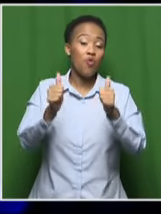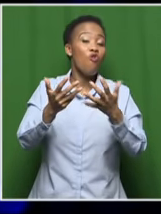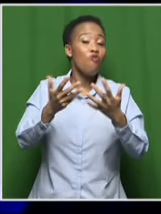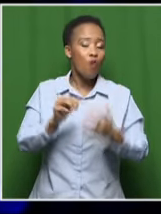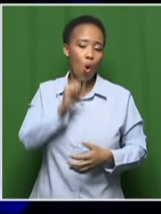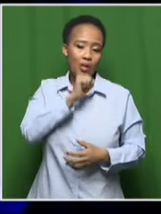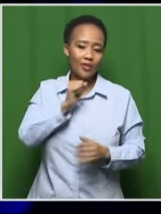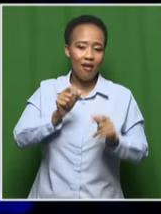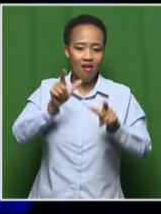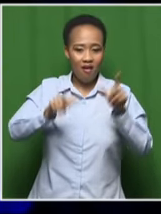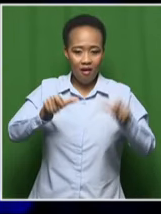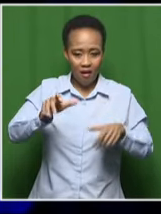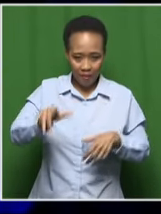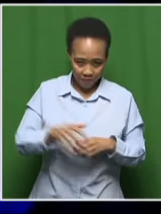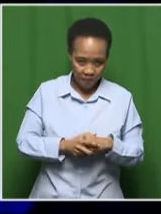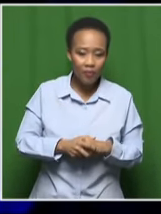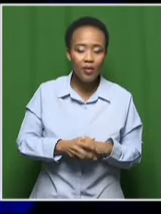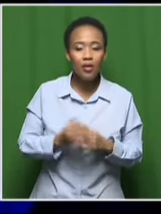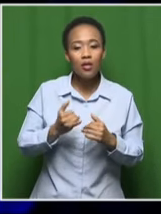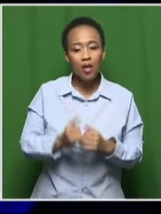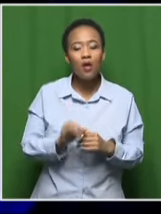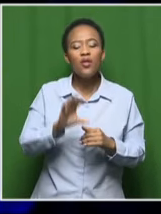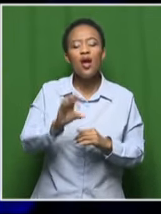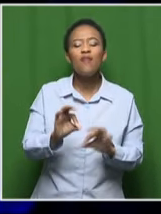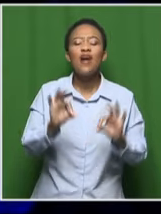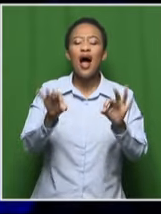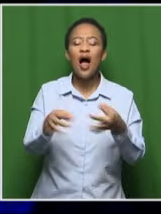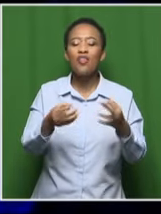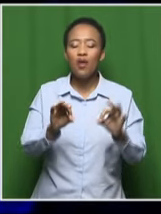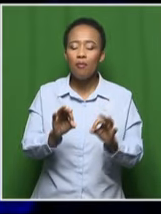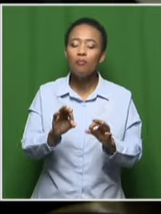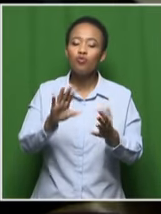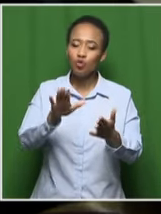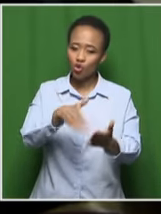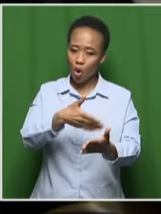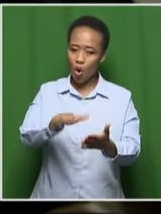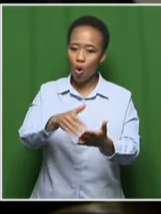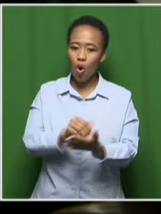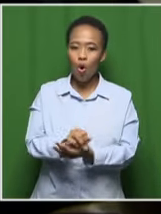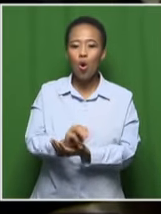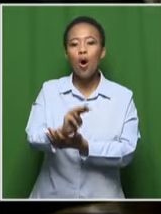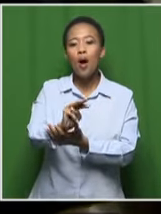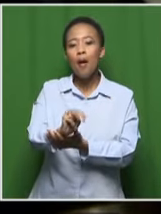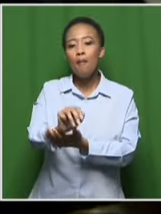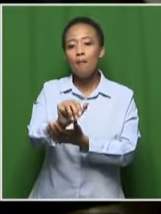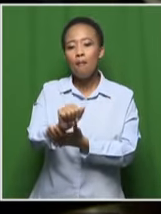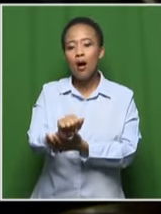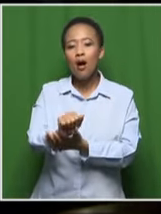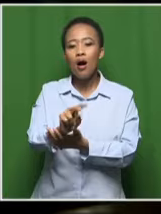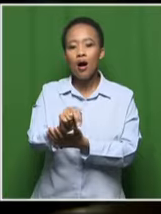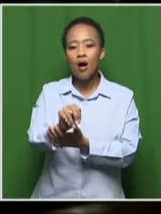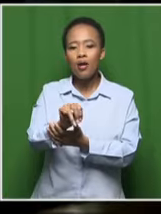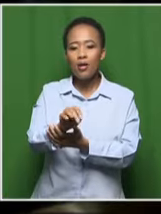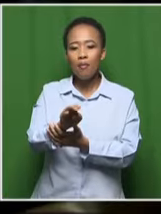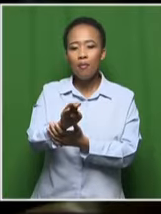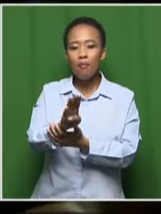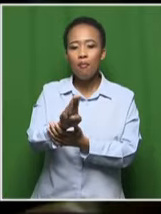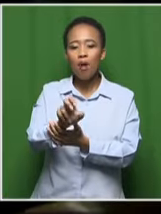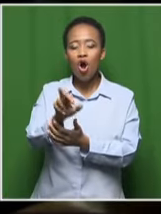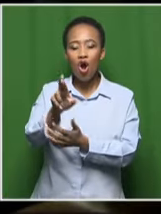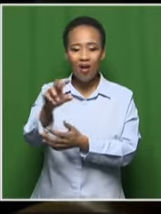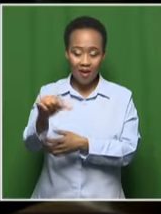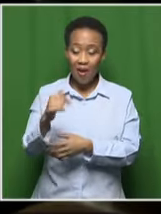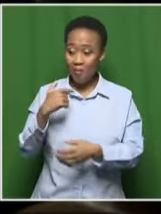waited with bated breath for his anthem song, Manenberg. I grew up with Manenberg in my ears.